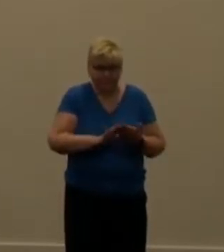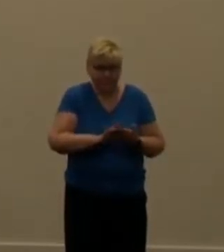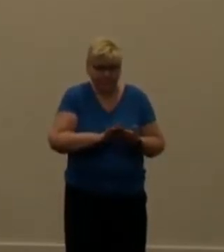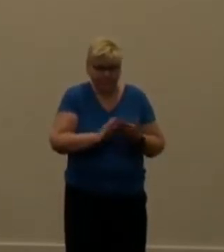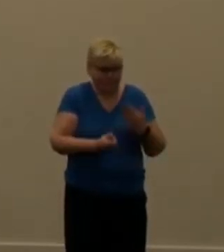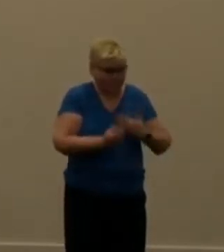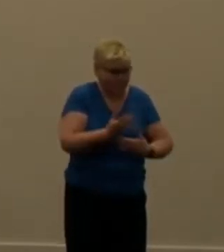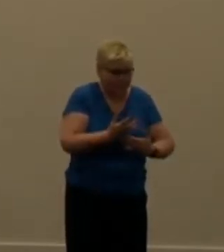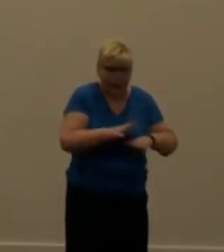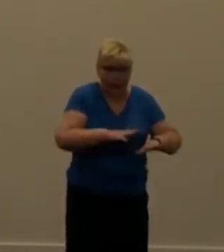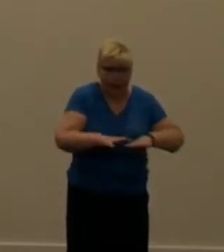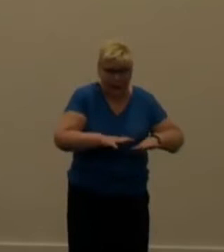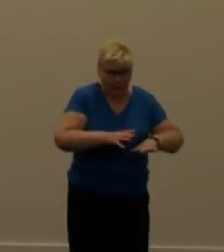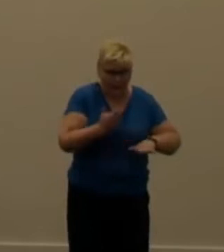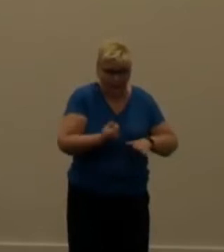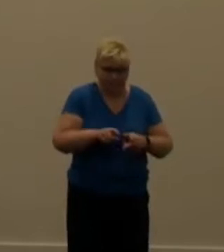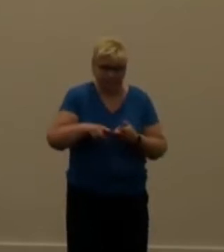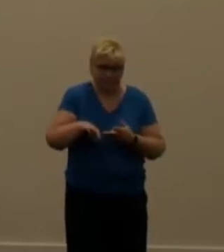handle it.